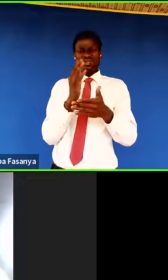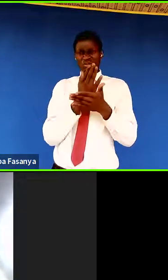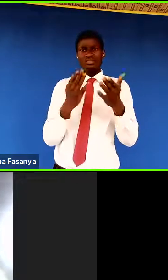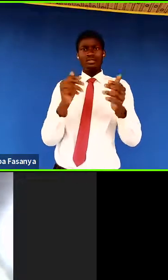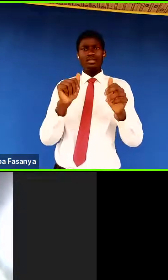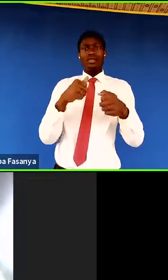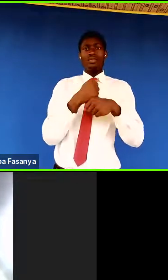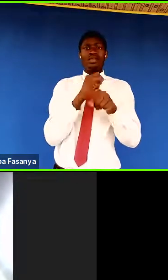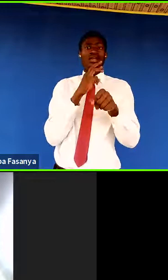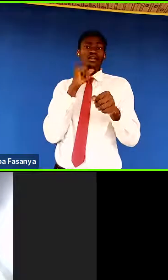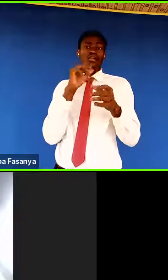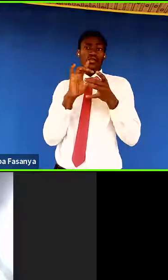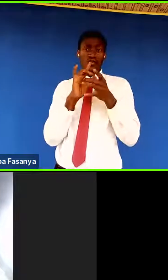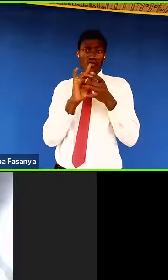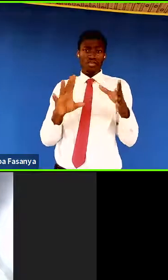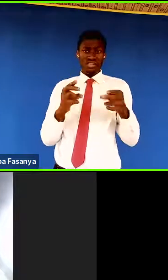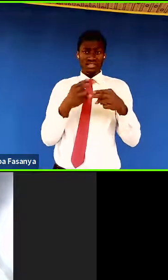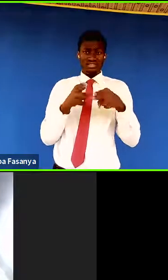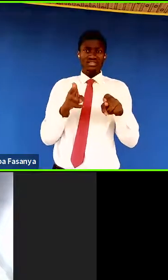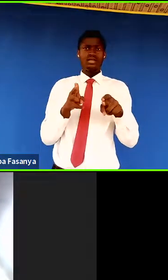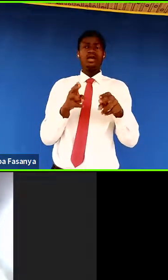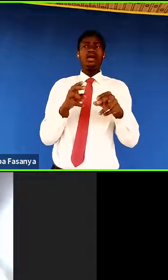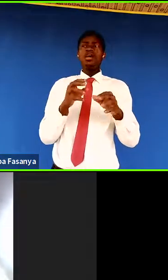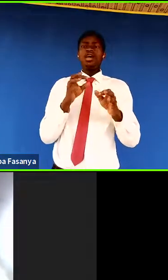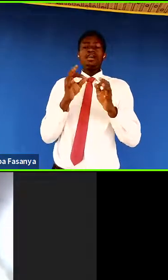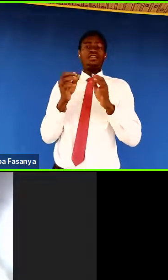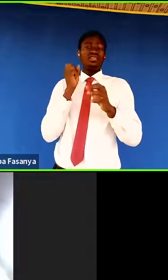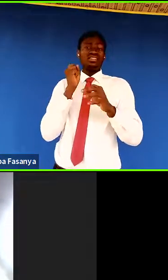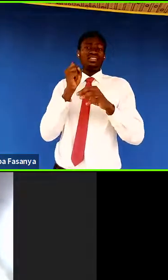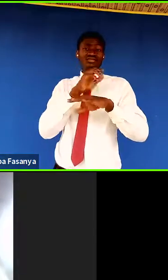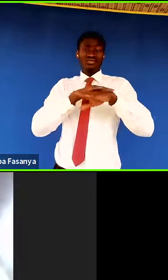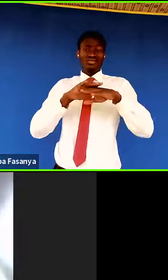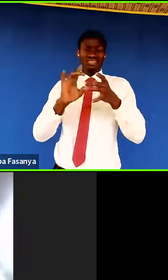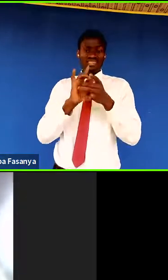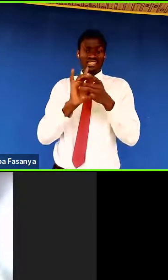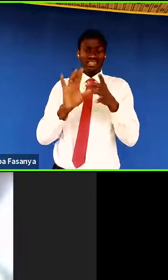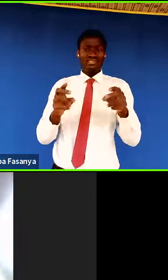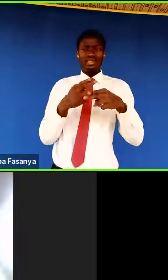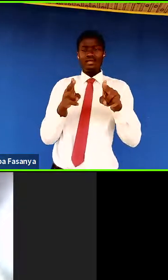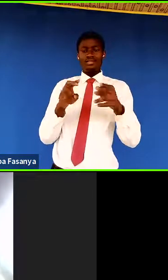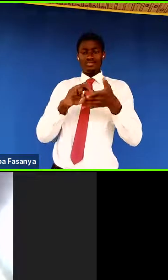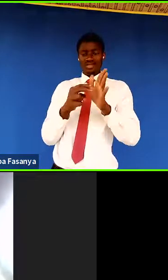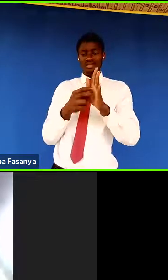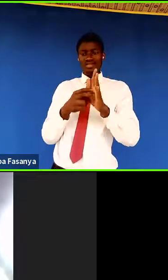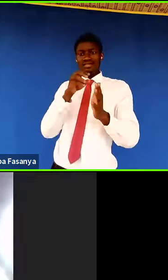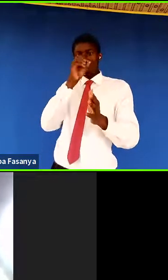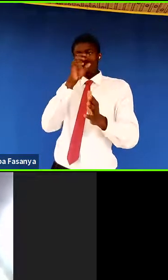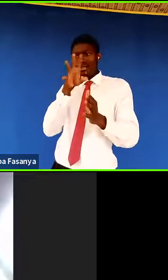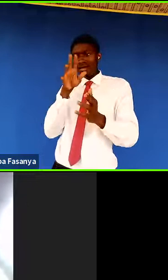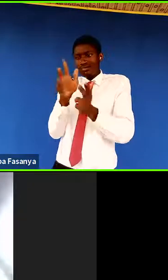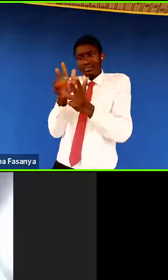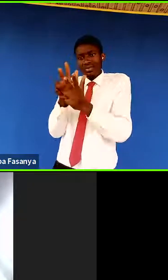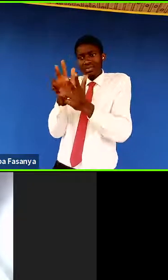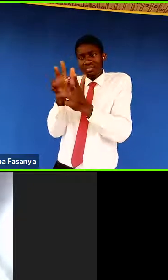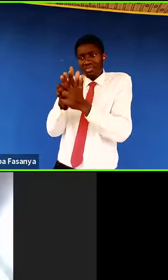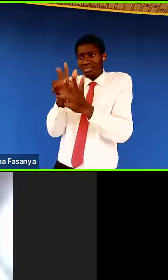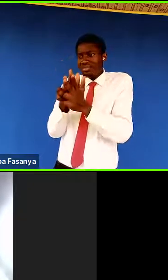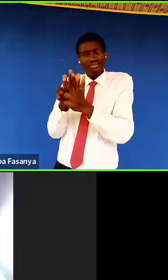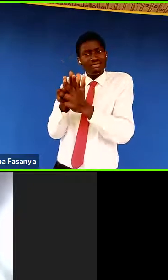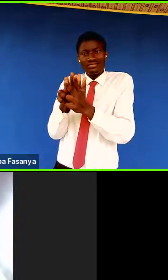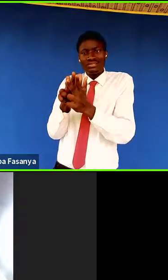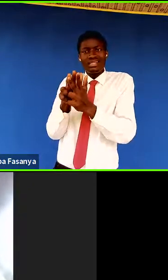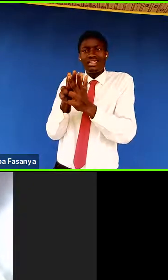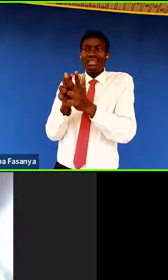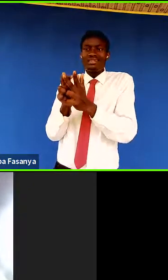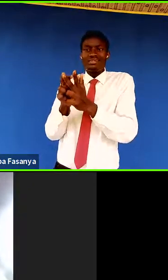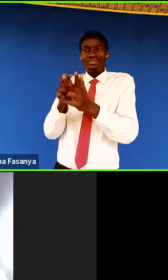eggs, then she can, there's nothing for the sperms to fertilize, even if they're having regular intercourse. A common cause of that